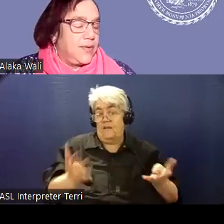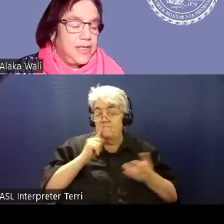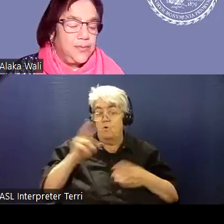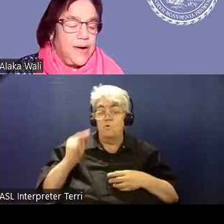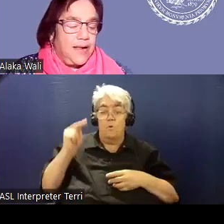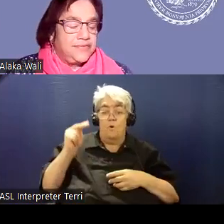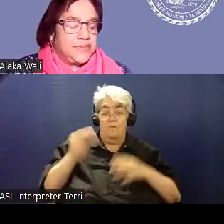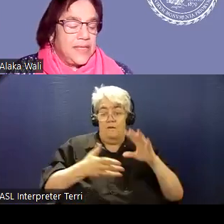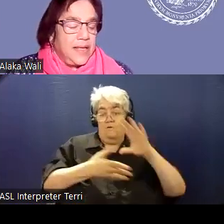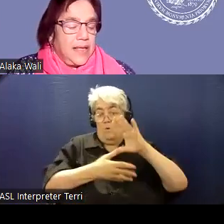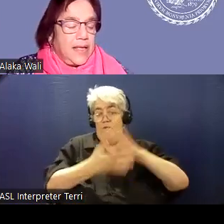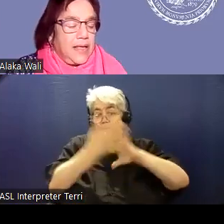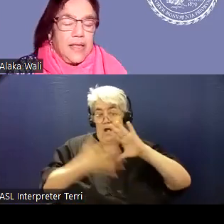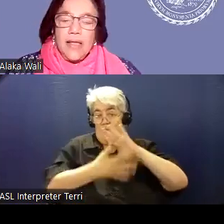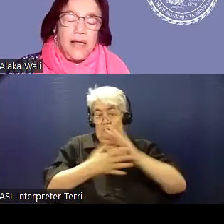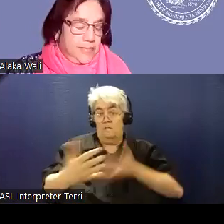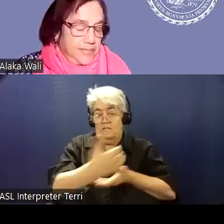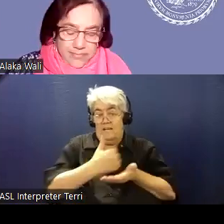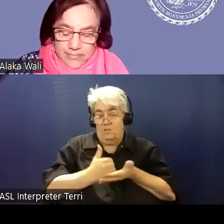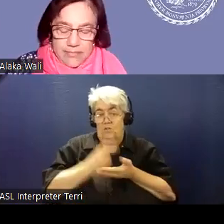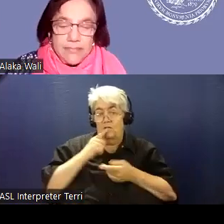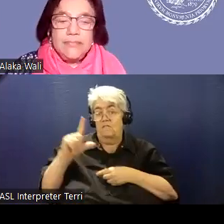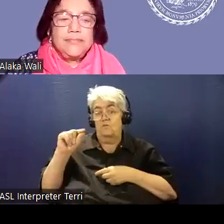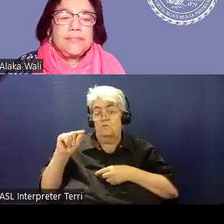in 2012.